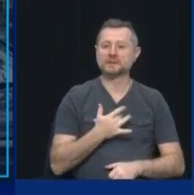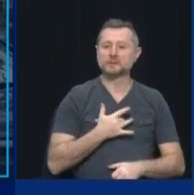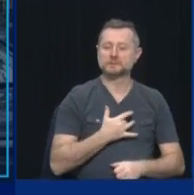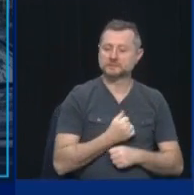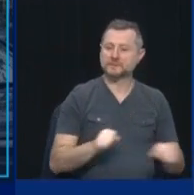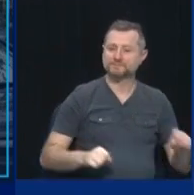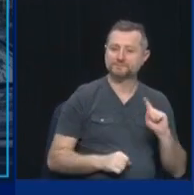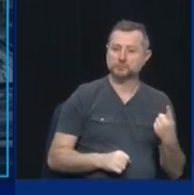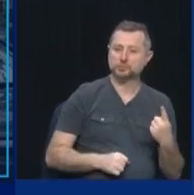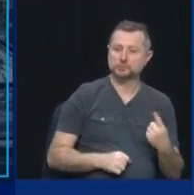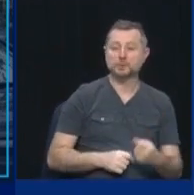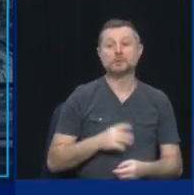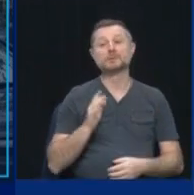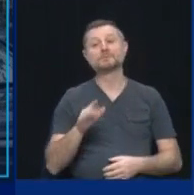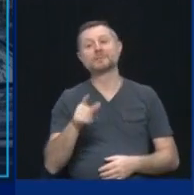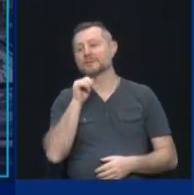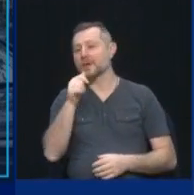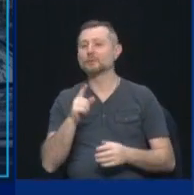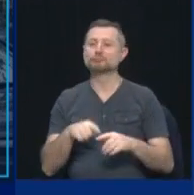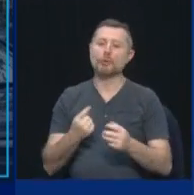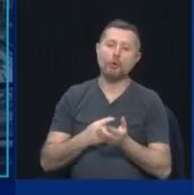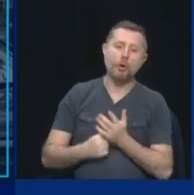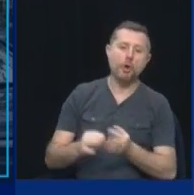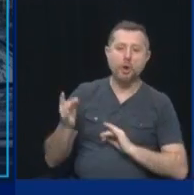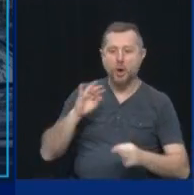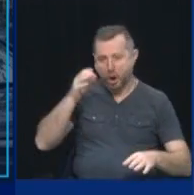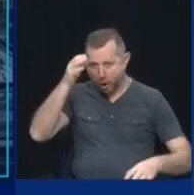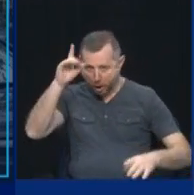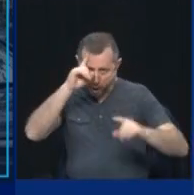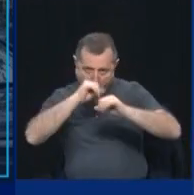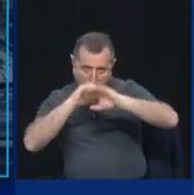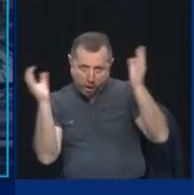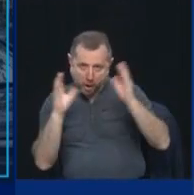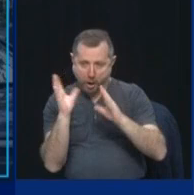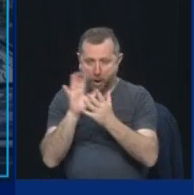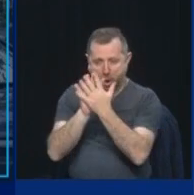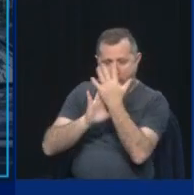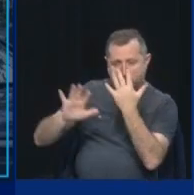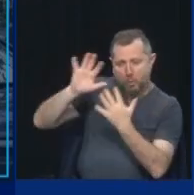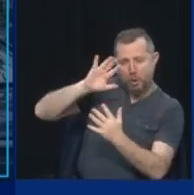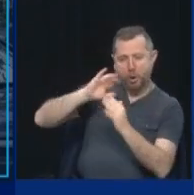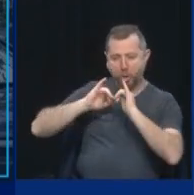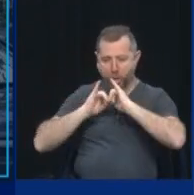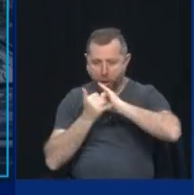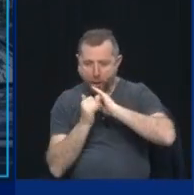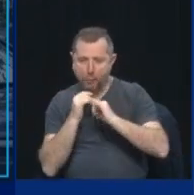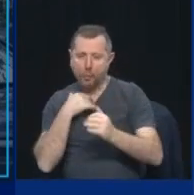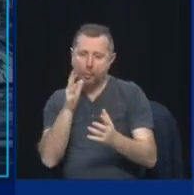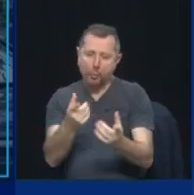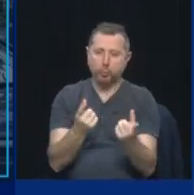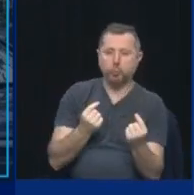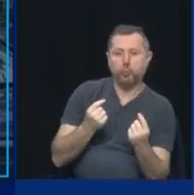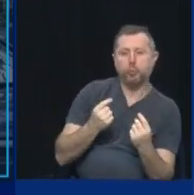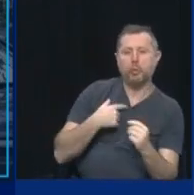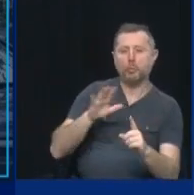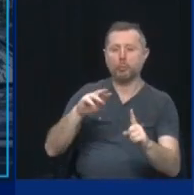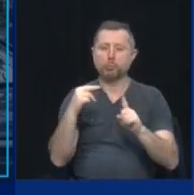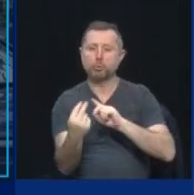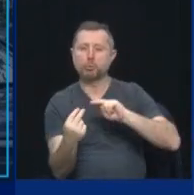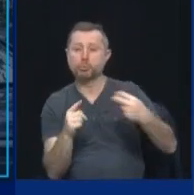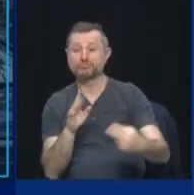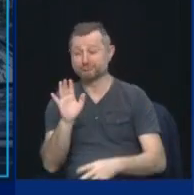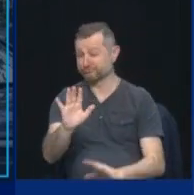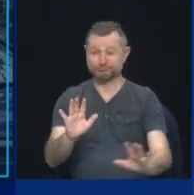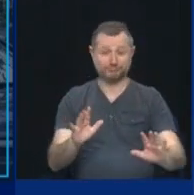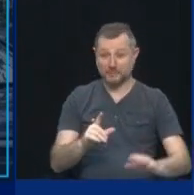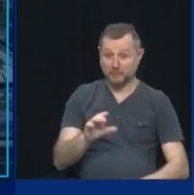just a conceptual discussion. How do you do it? What would you do? Would you put a cop on every